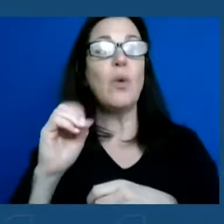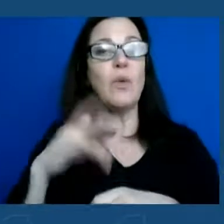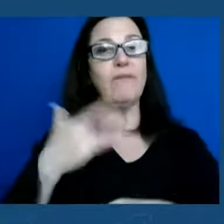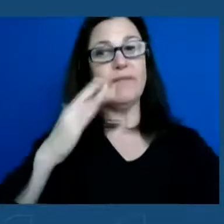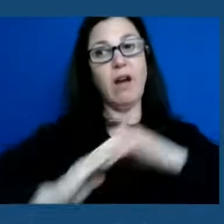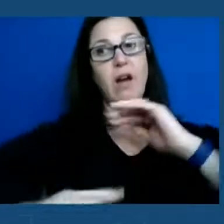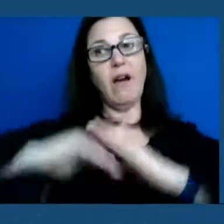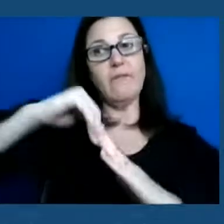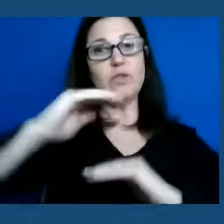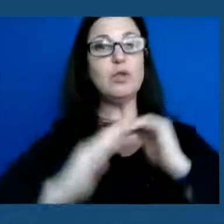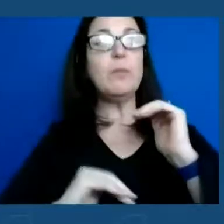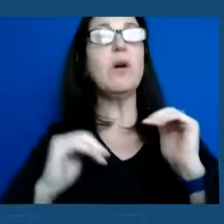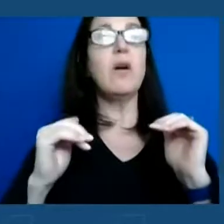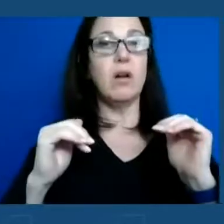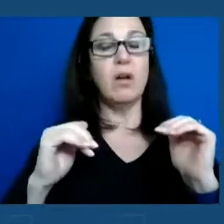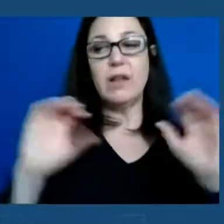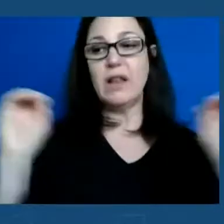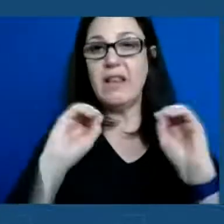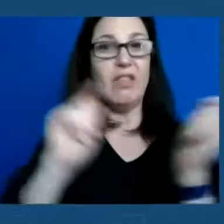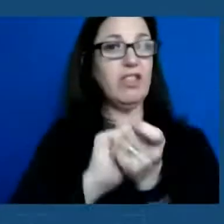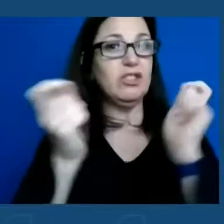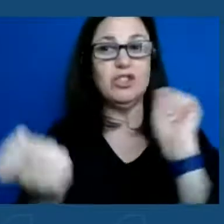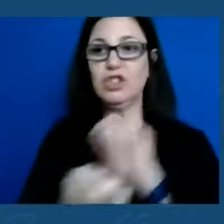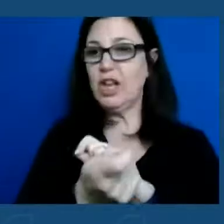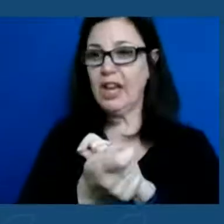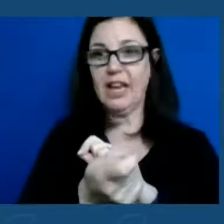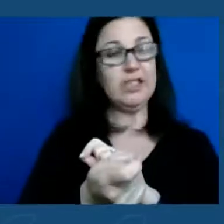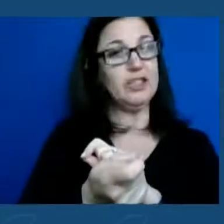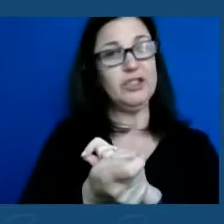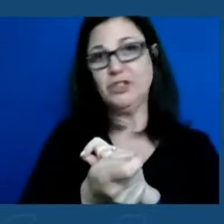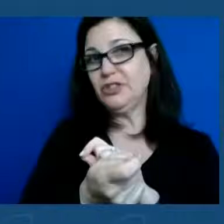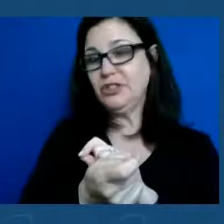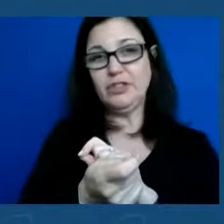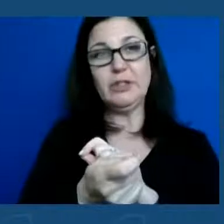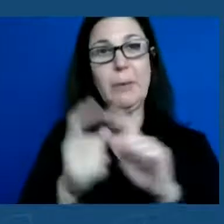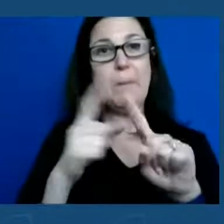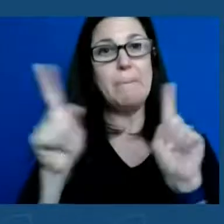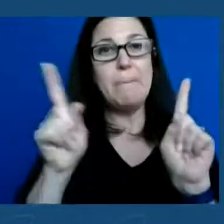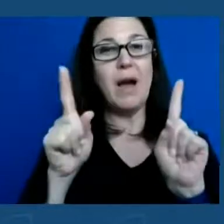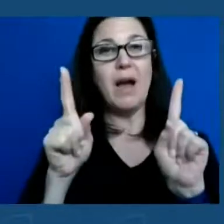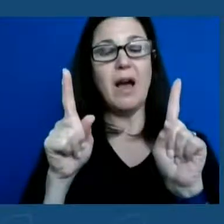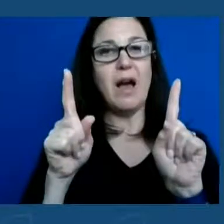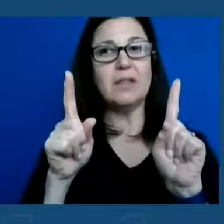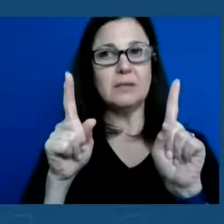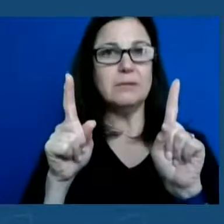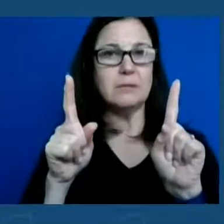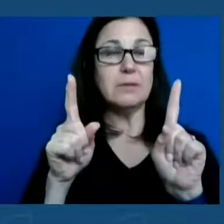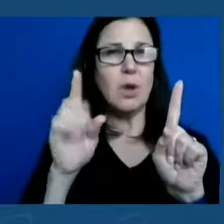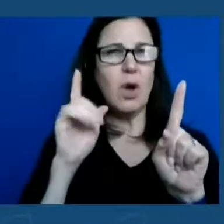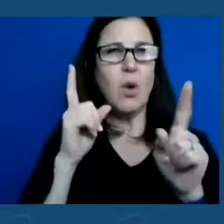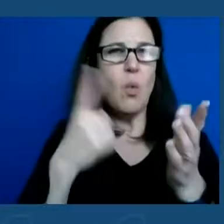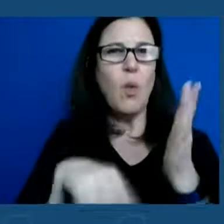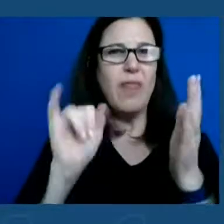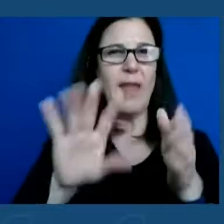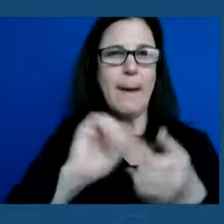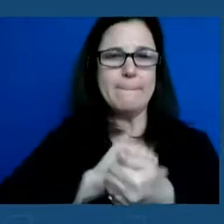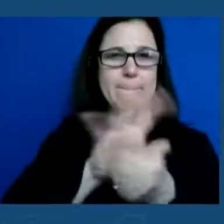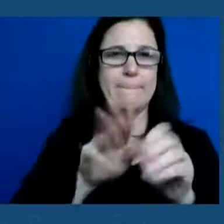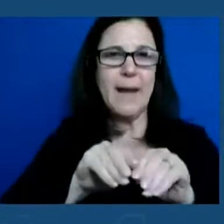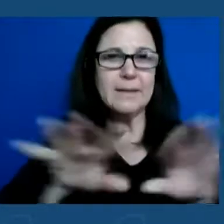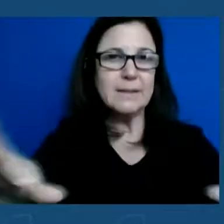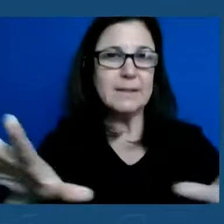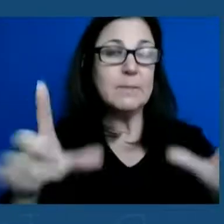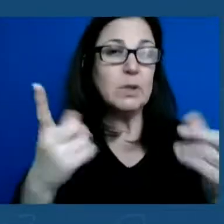that nothing has changed in how we handle it, but we're not losing sight of it. But what this pandemic did, it